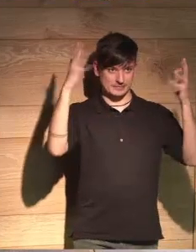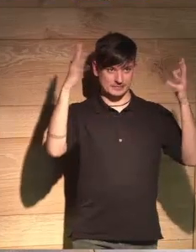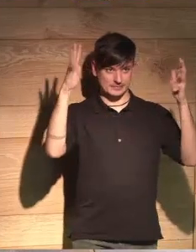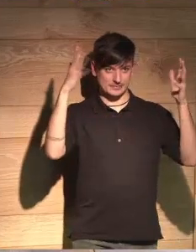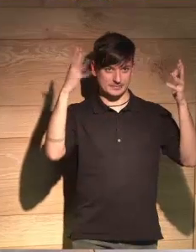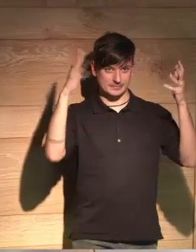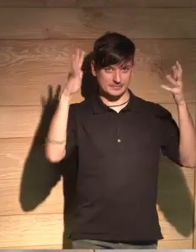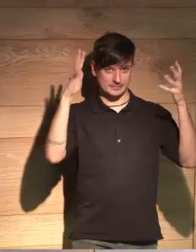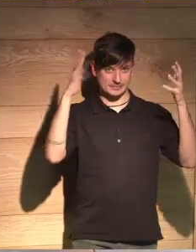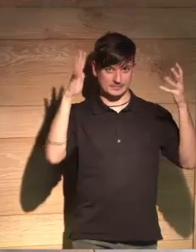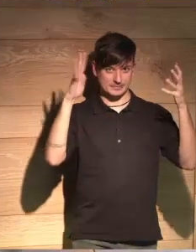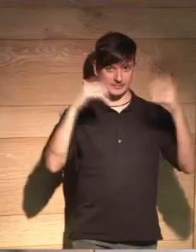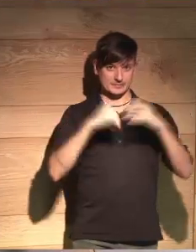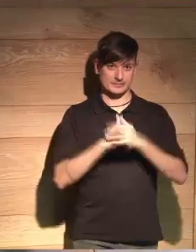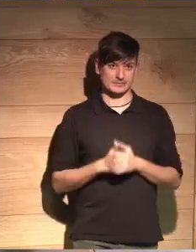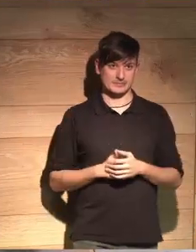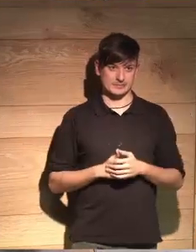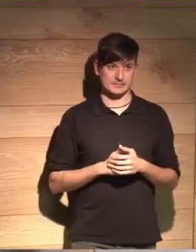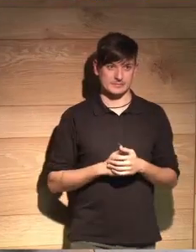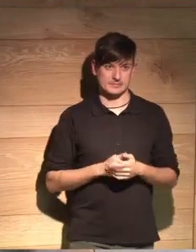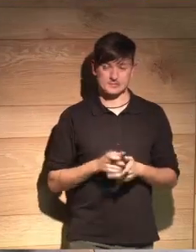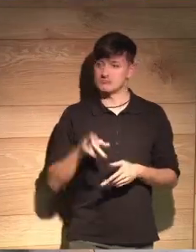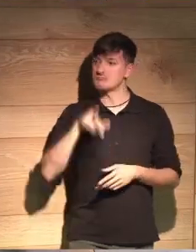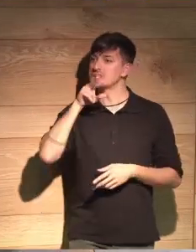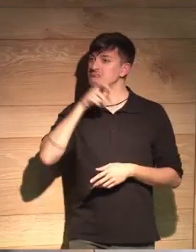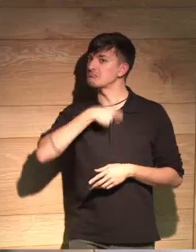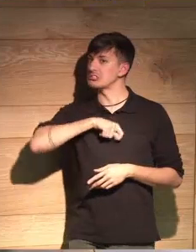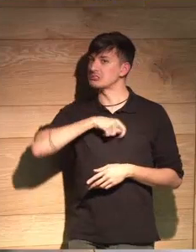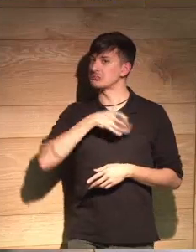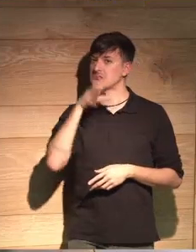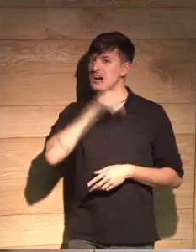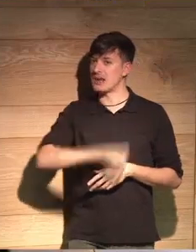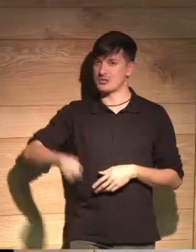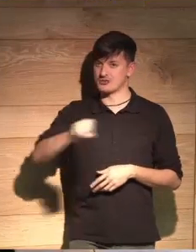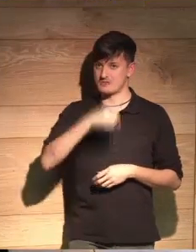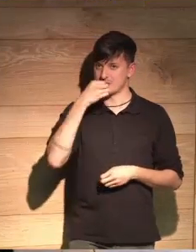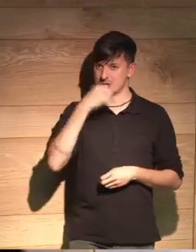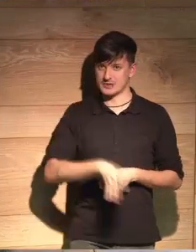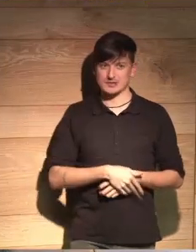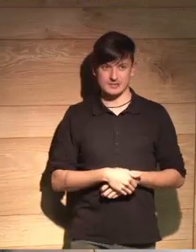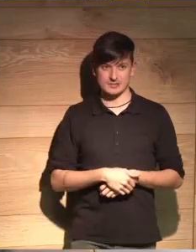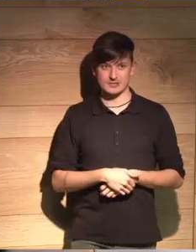very much for coming along. The online course in Spanish has been amazing.